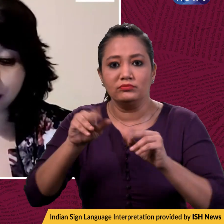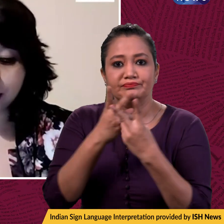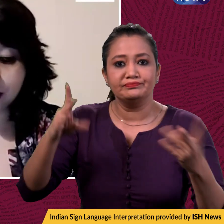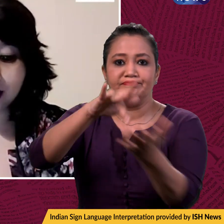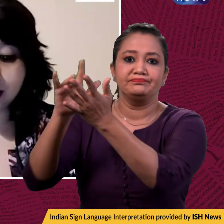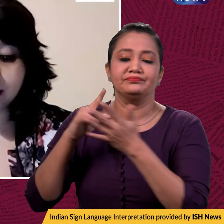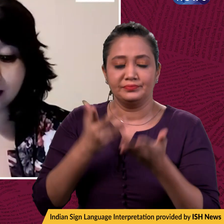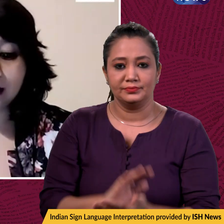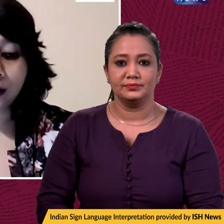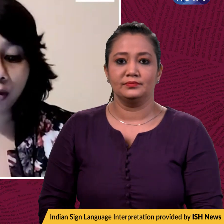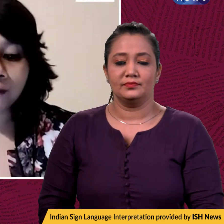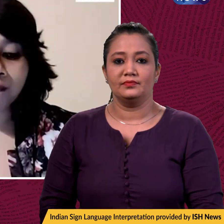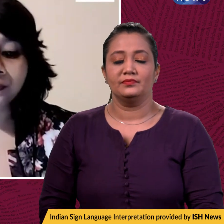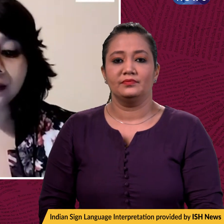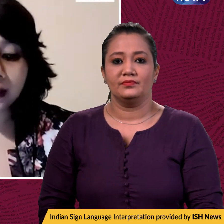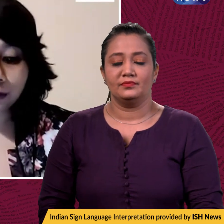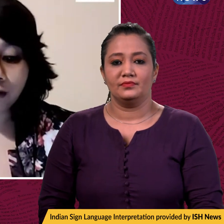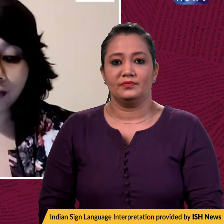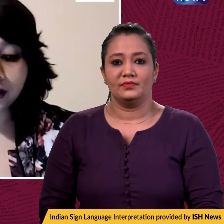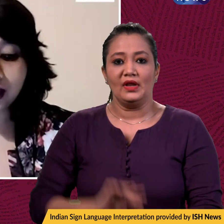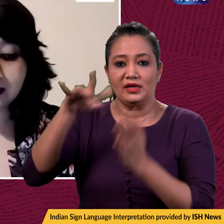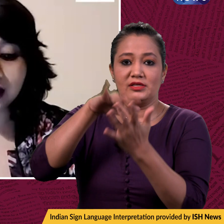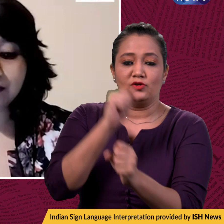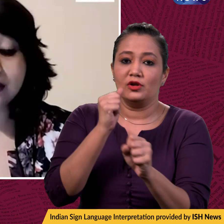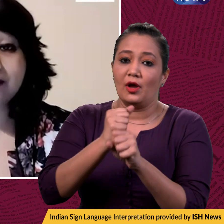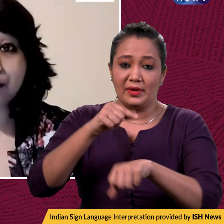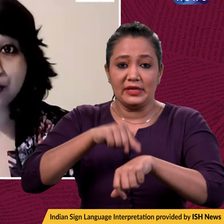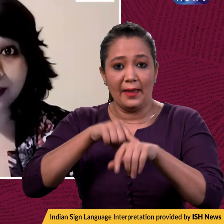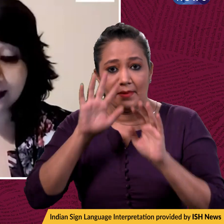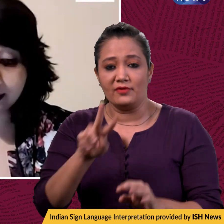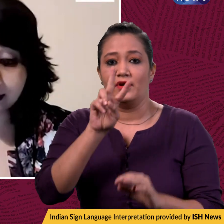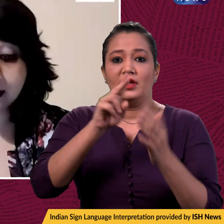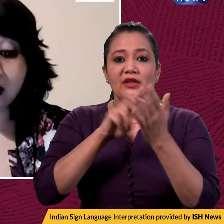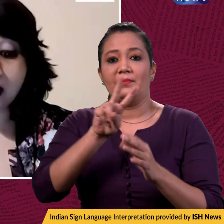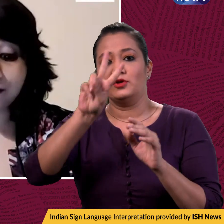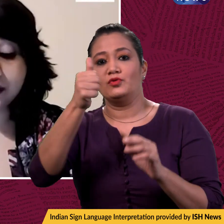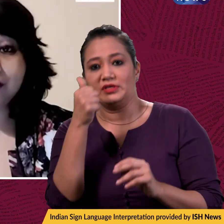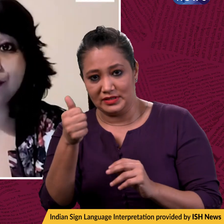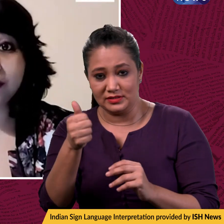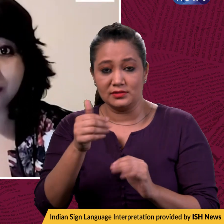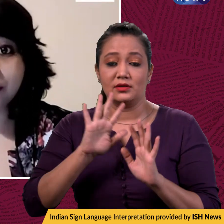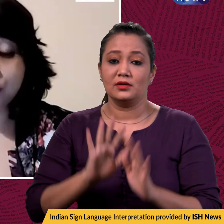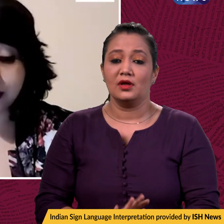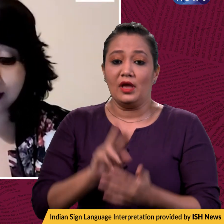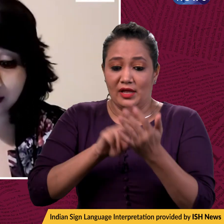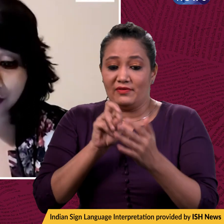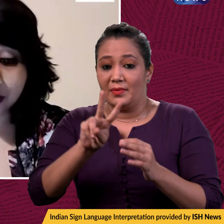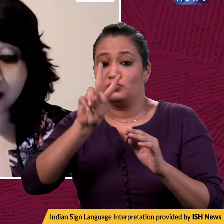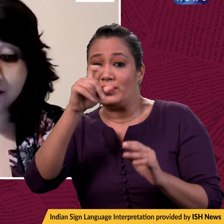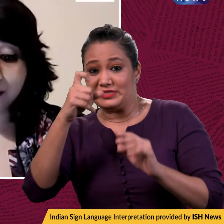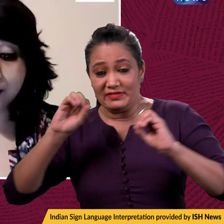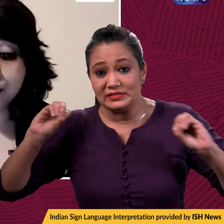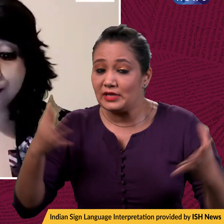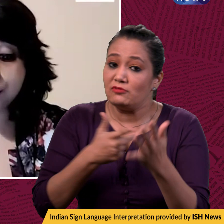a tweet, Rakesh Tikayat said, and I quote, the central government has time till November 26th. After that, from November